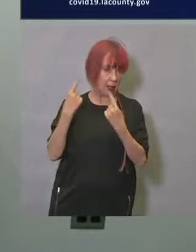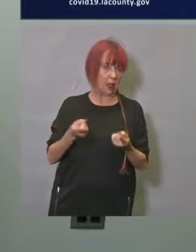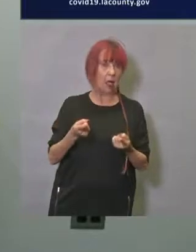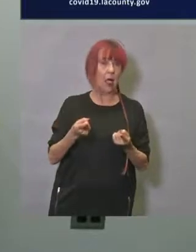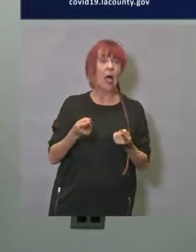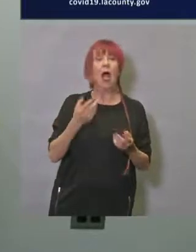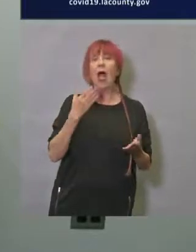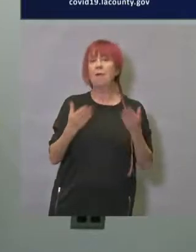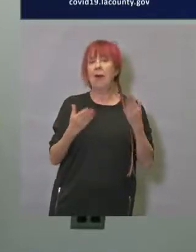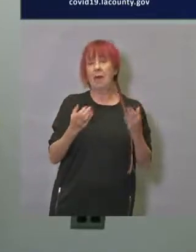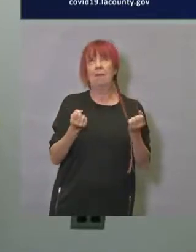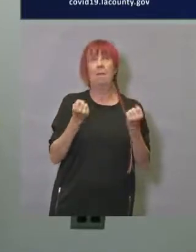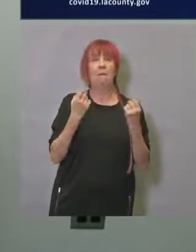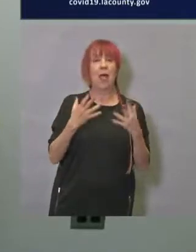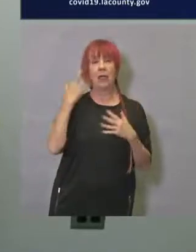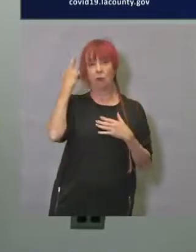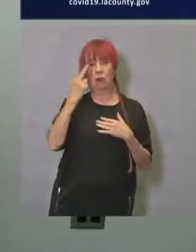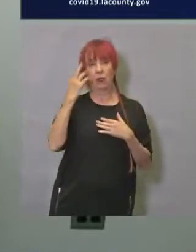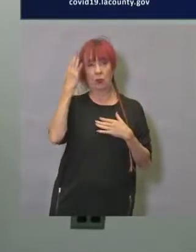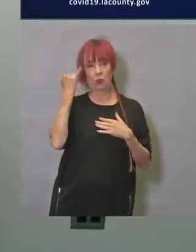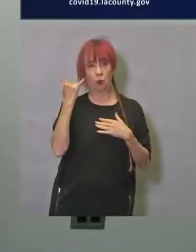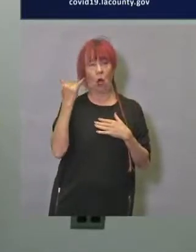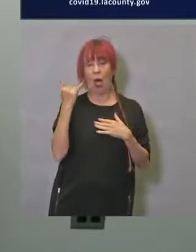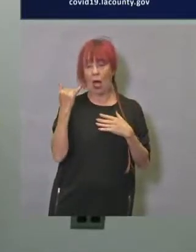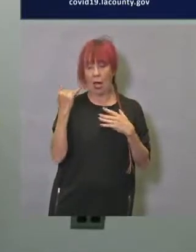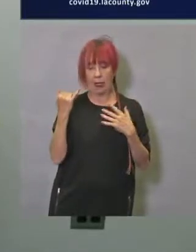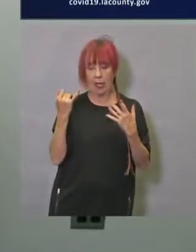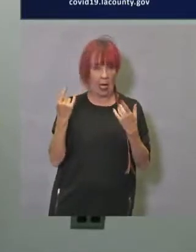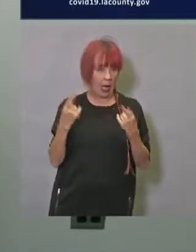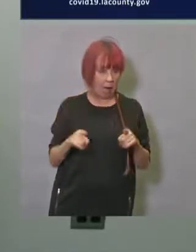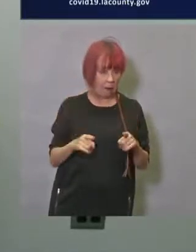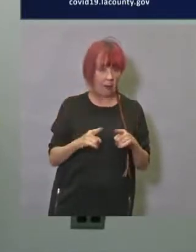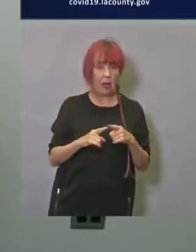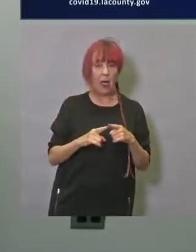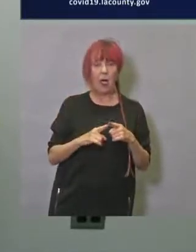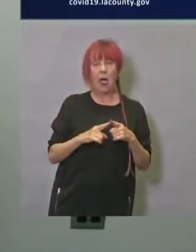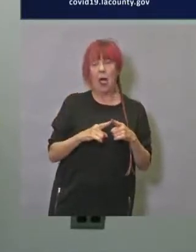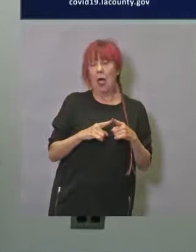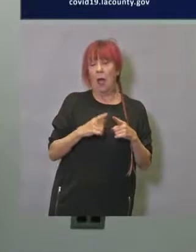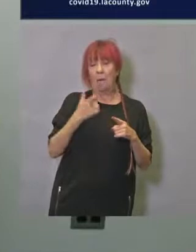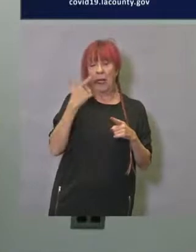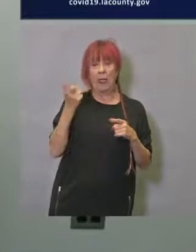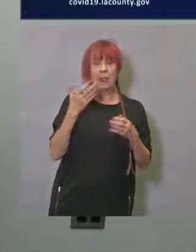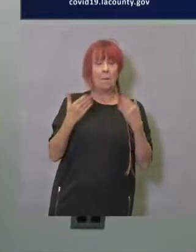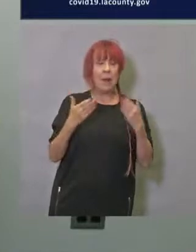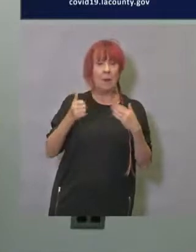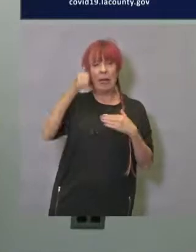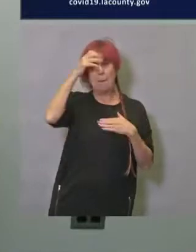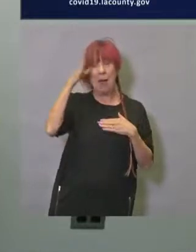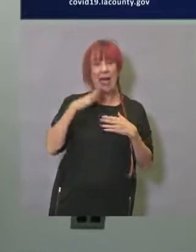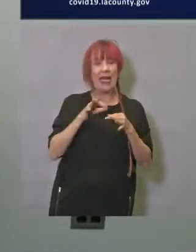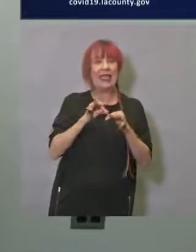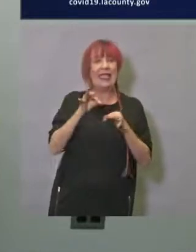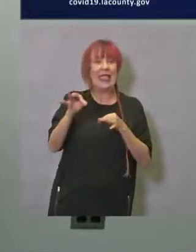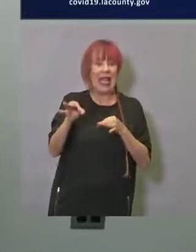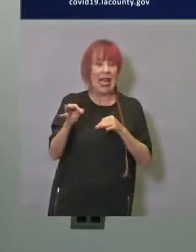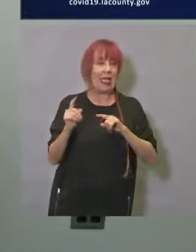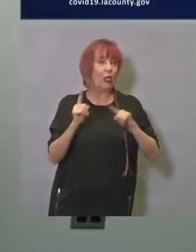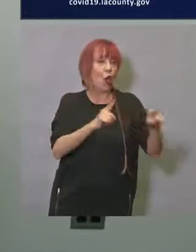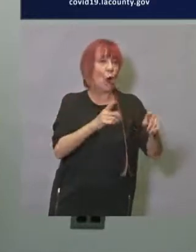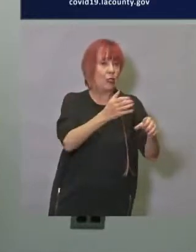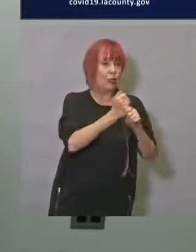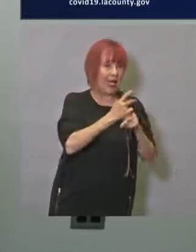there may be lots of factors contributing to that, including there may be men that are delaying seeking care. There may be men that